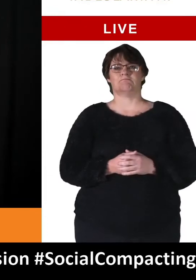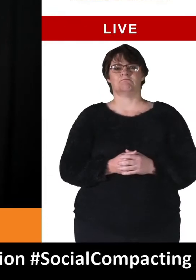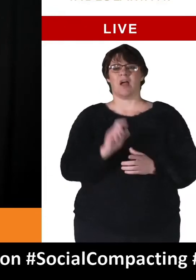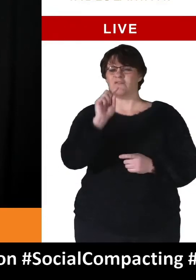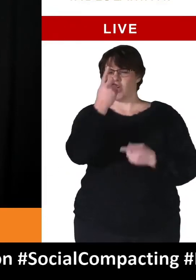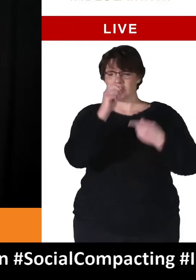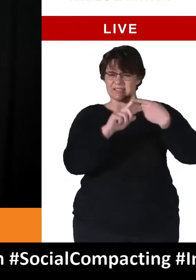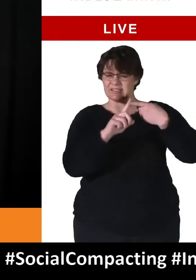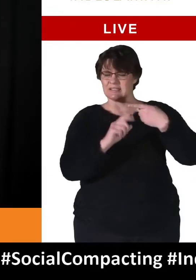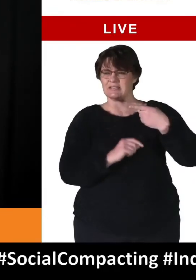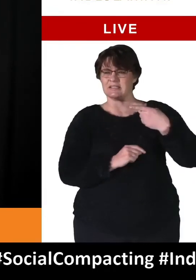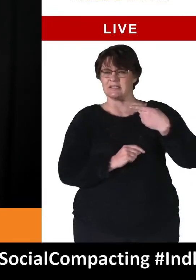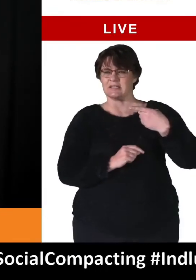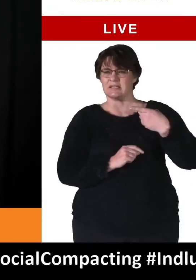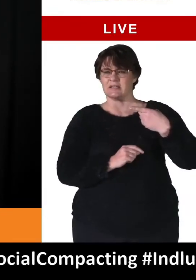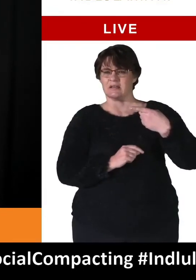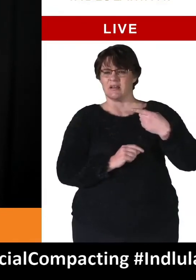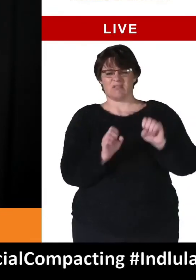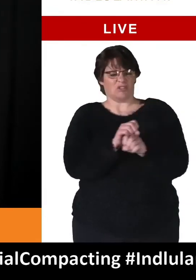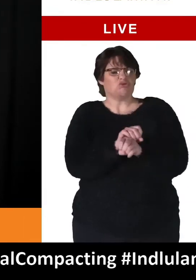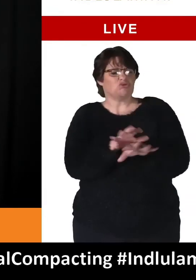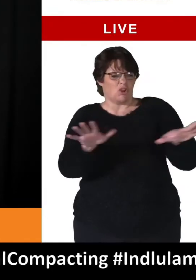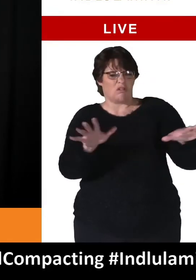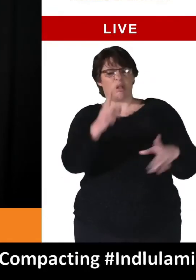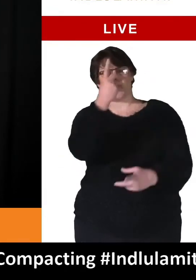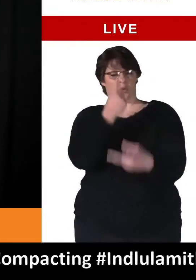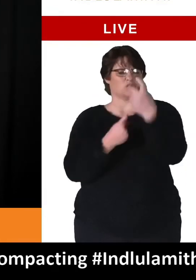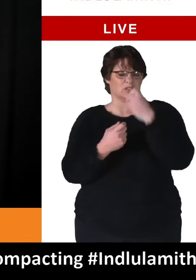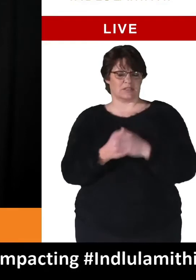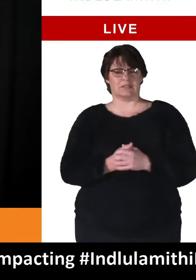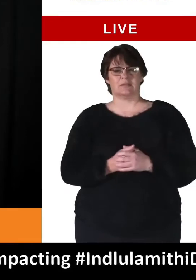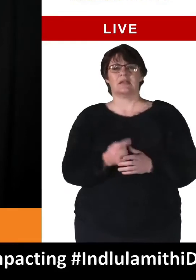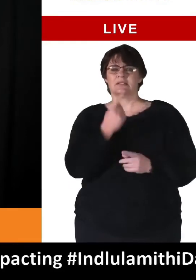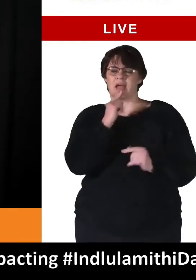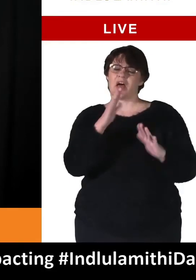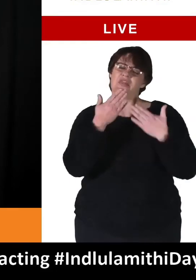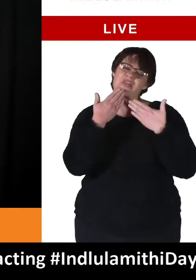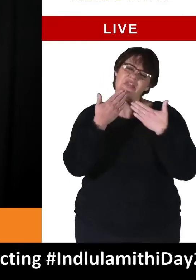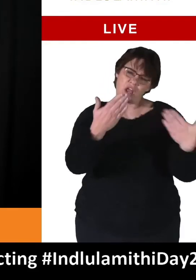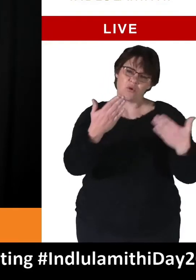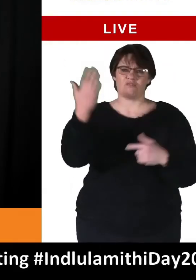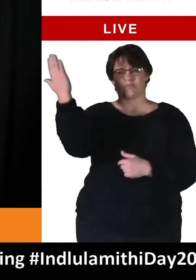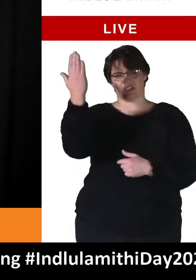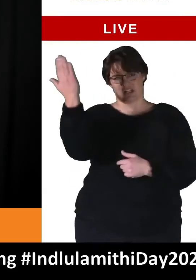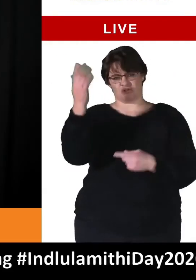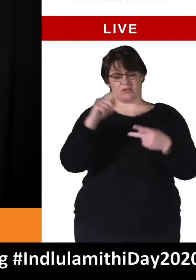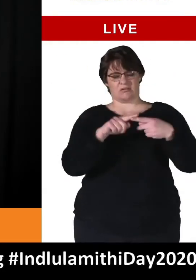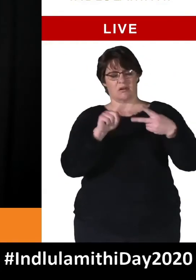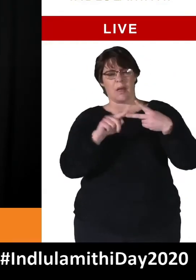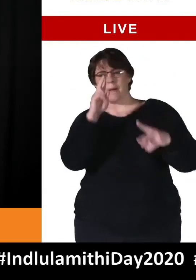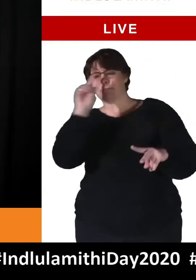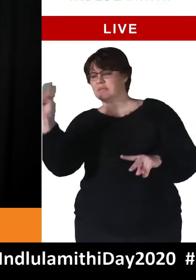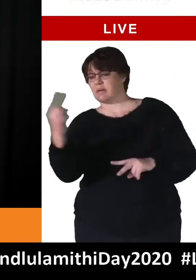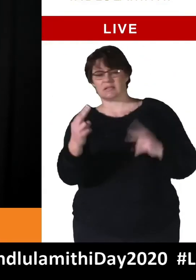The first one is a general question. It says, thank you for the presentations and